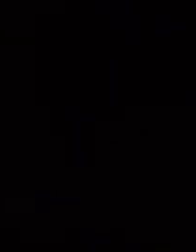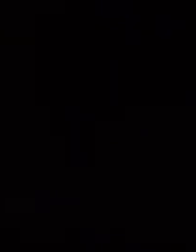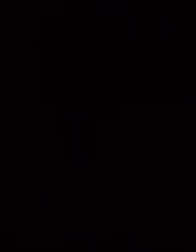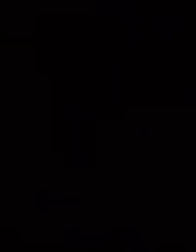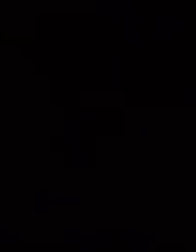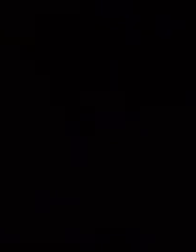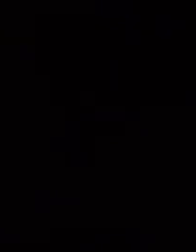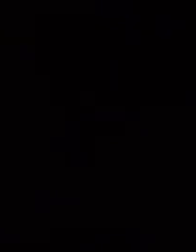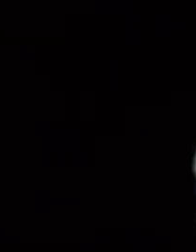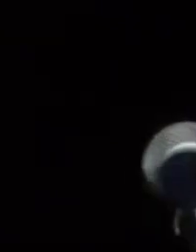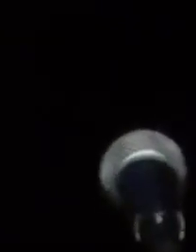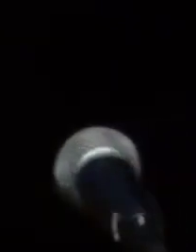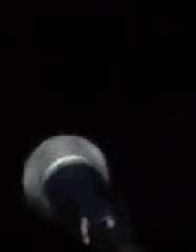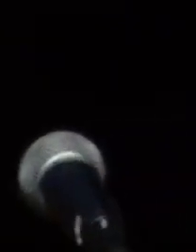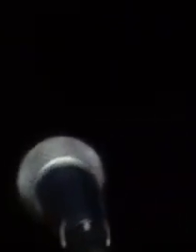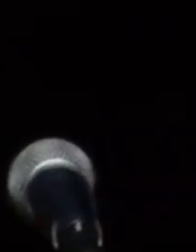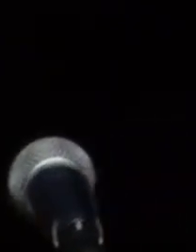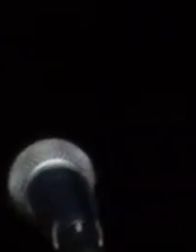mind as we talk about quotas. Thanks.